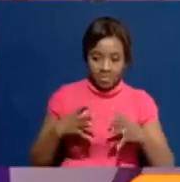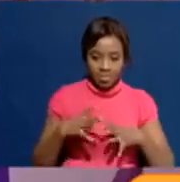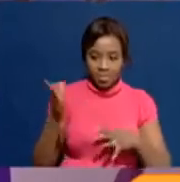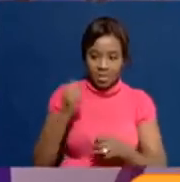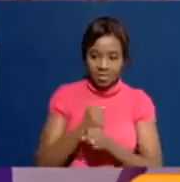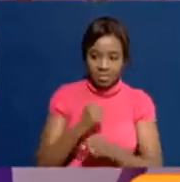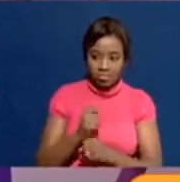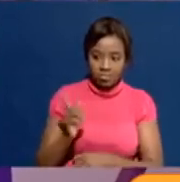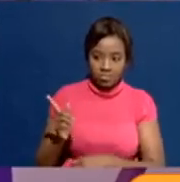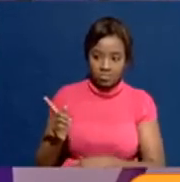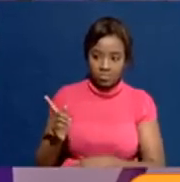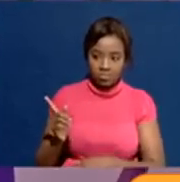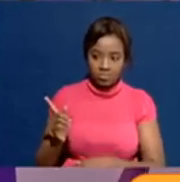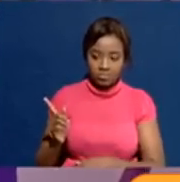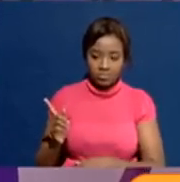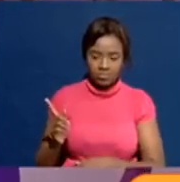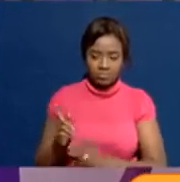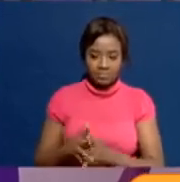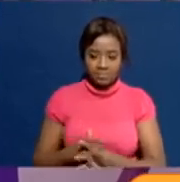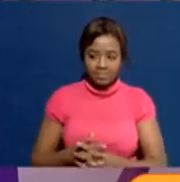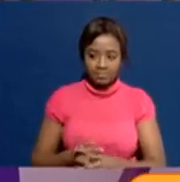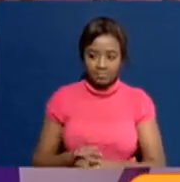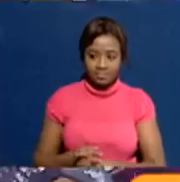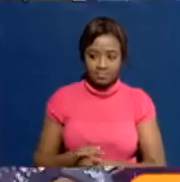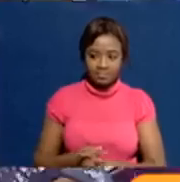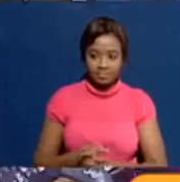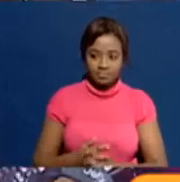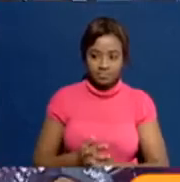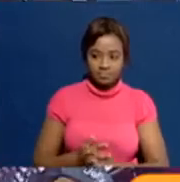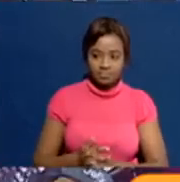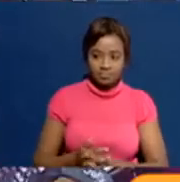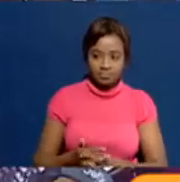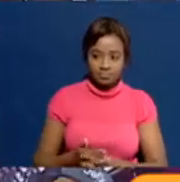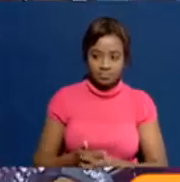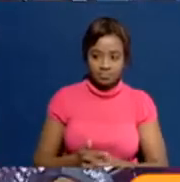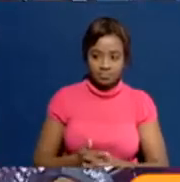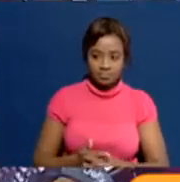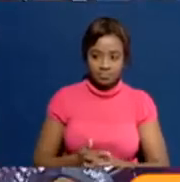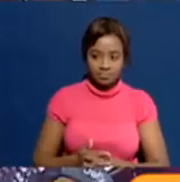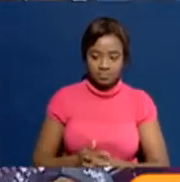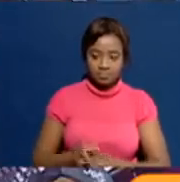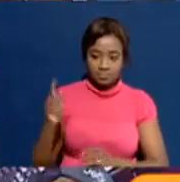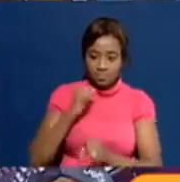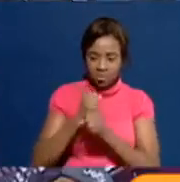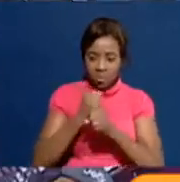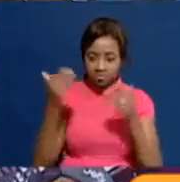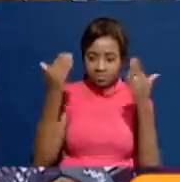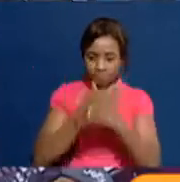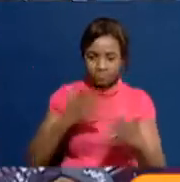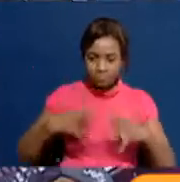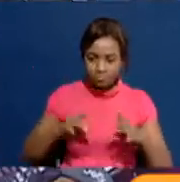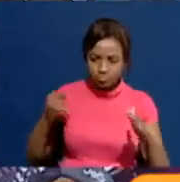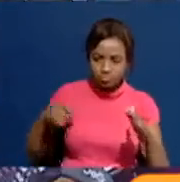a vernacular gospel radio station in Bahati, Nakuru, were wrapping up the night live show, unknown guests walked to